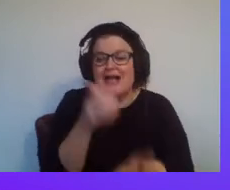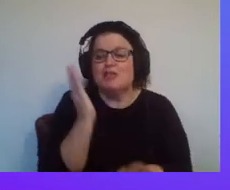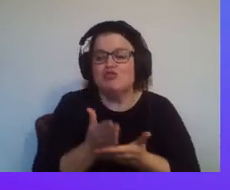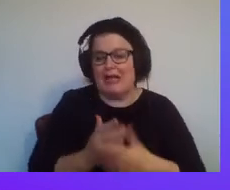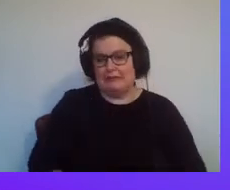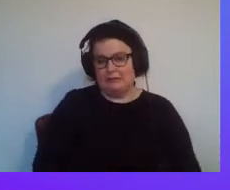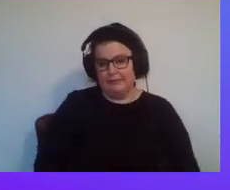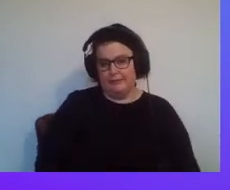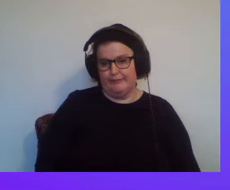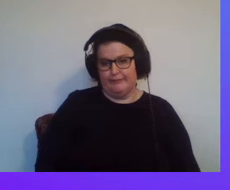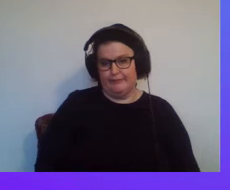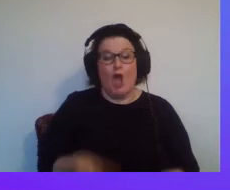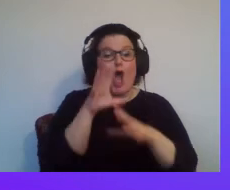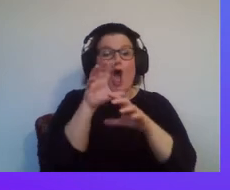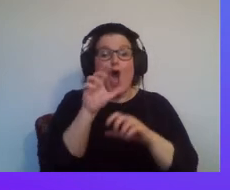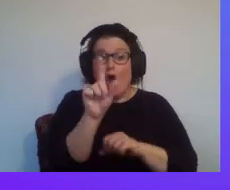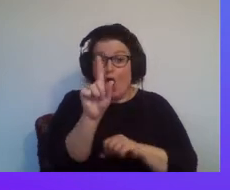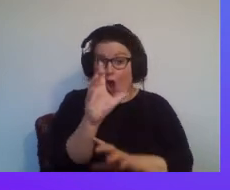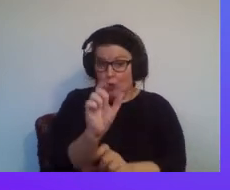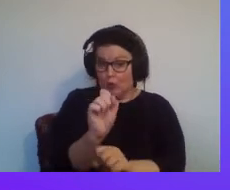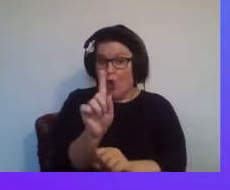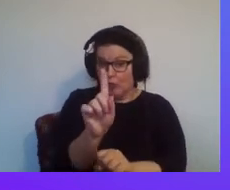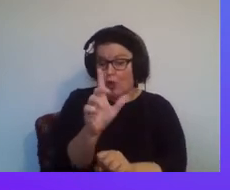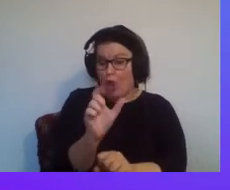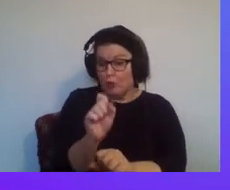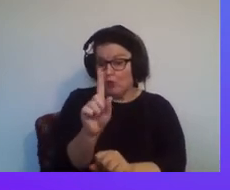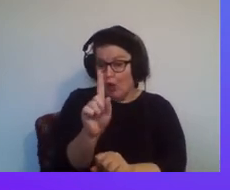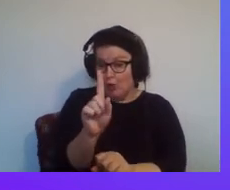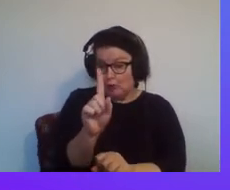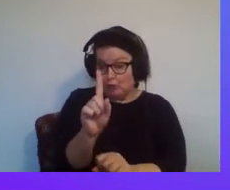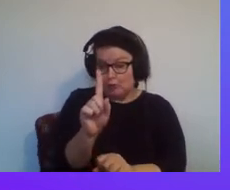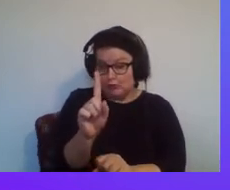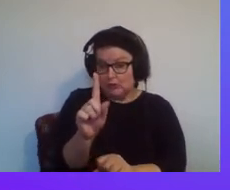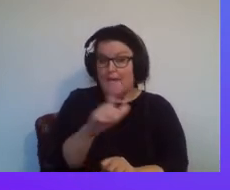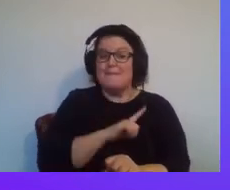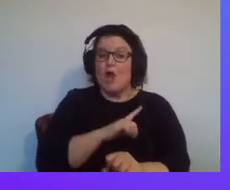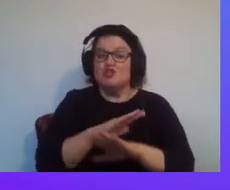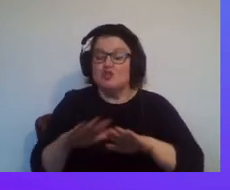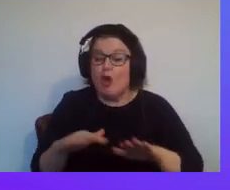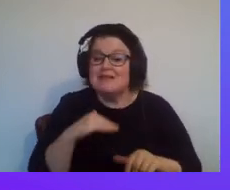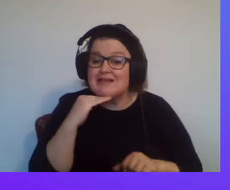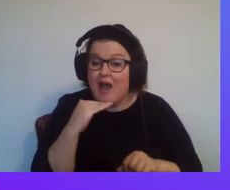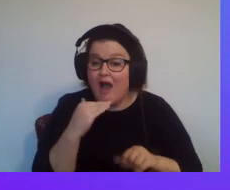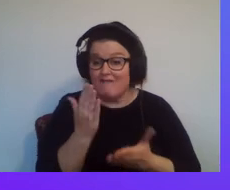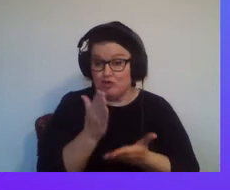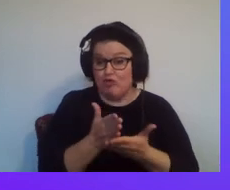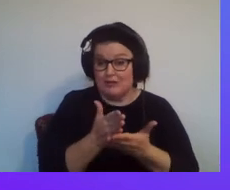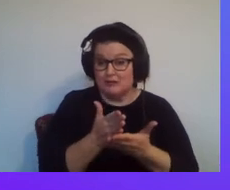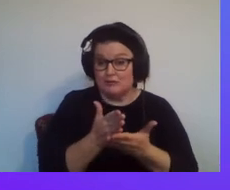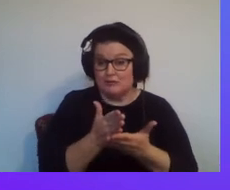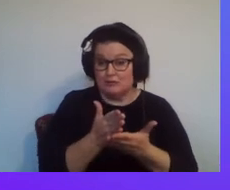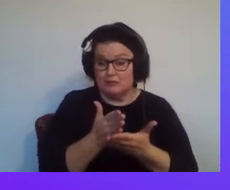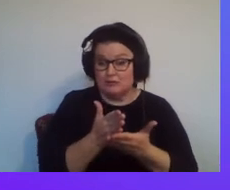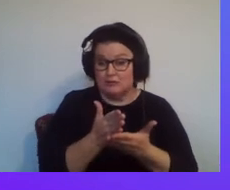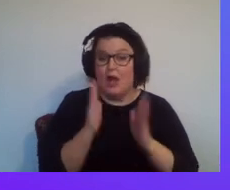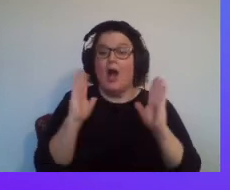trust is a monumental, or at least the lack of trust, is a monumental obstacle for many black,